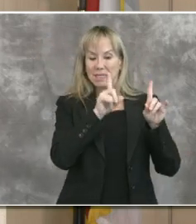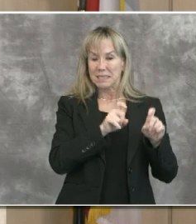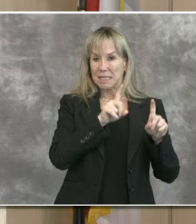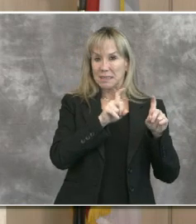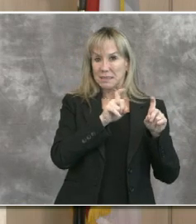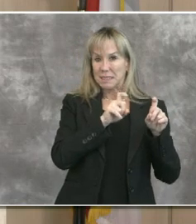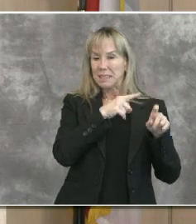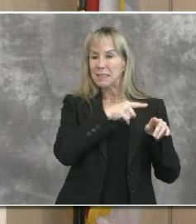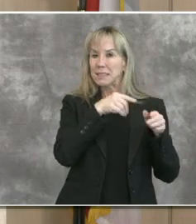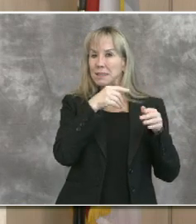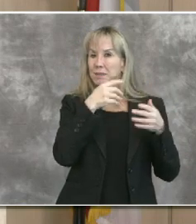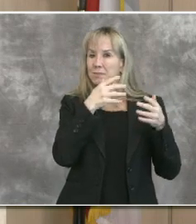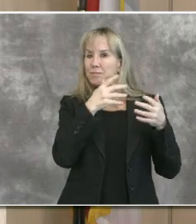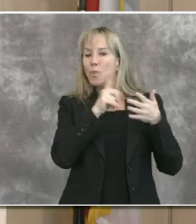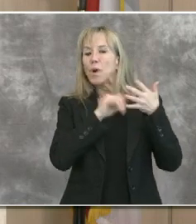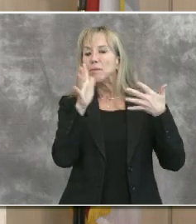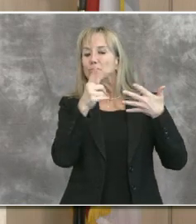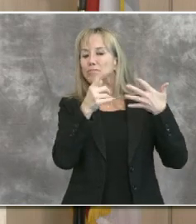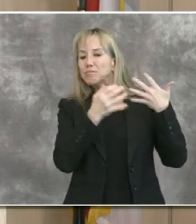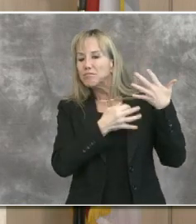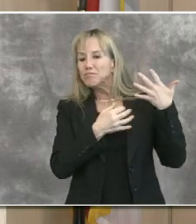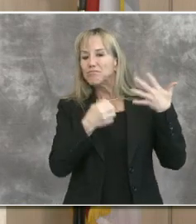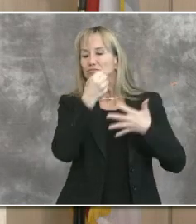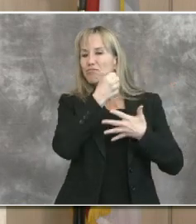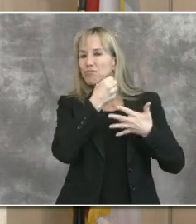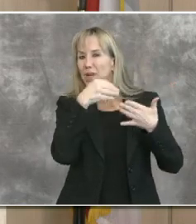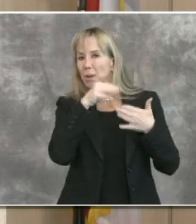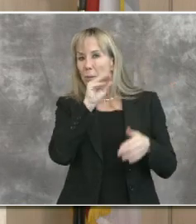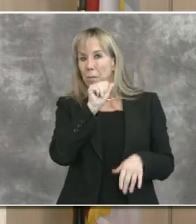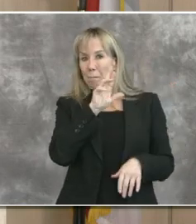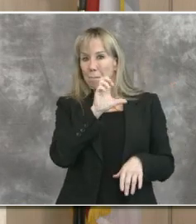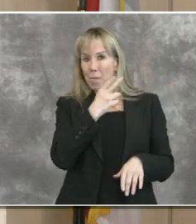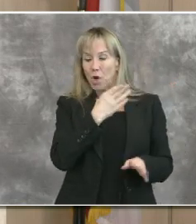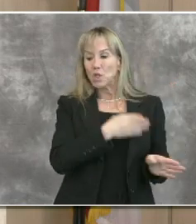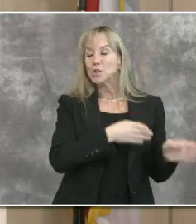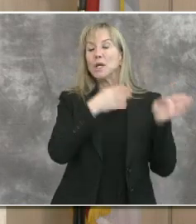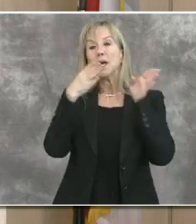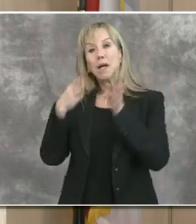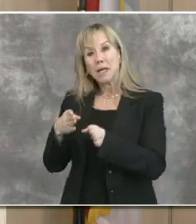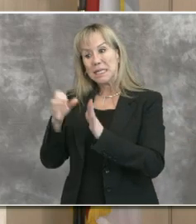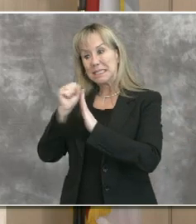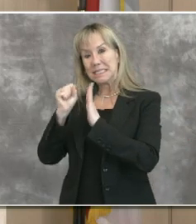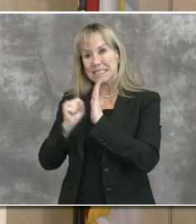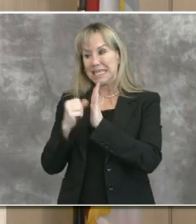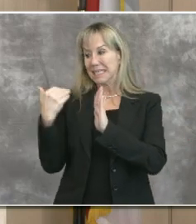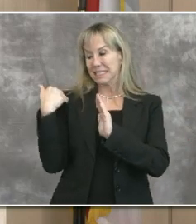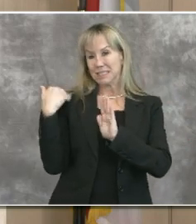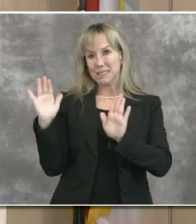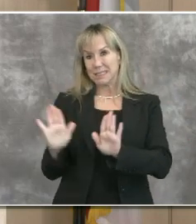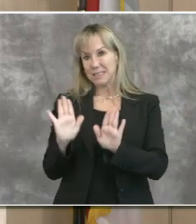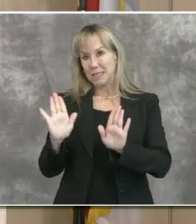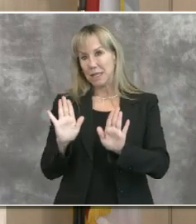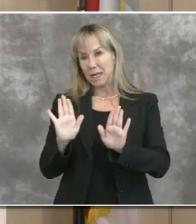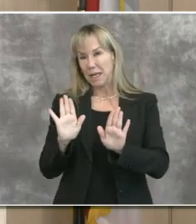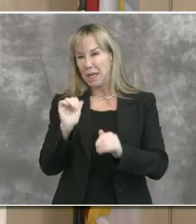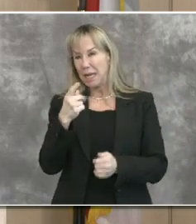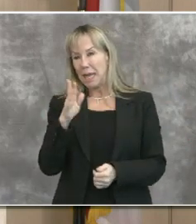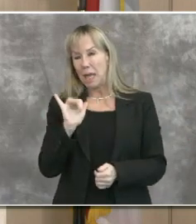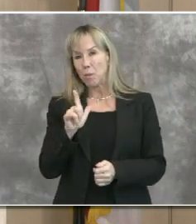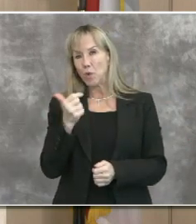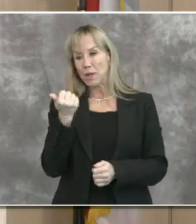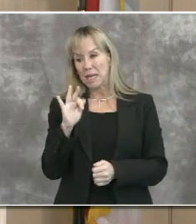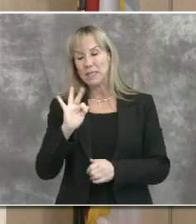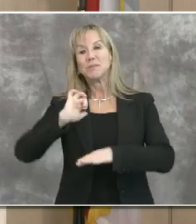March. And then the state developed new testing criteria as of Sunday, April